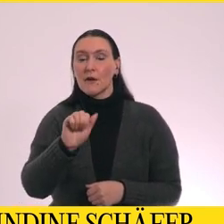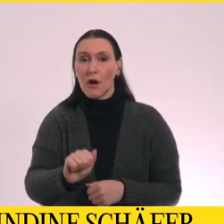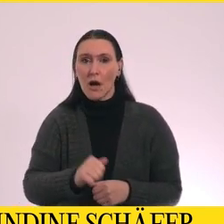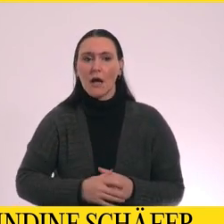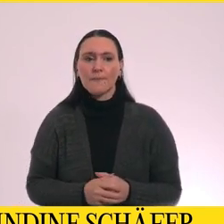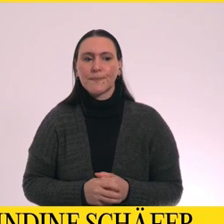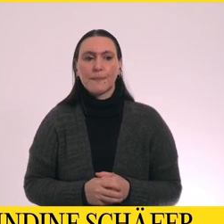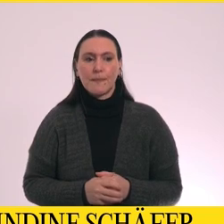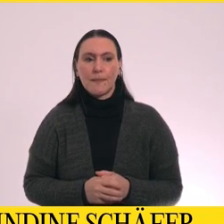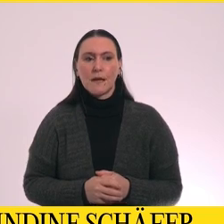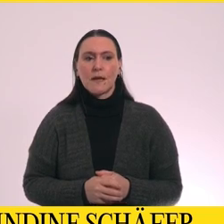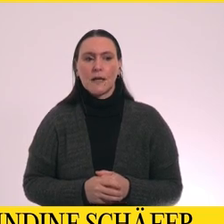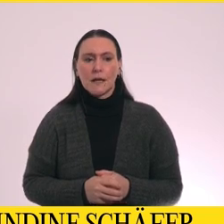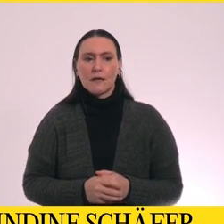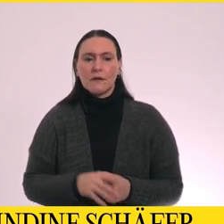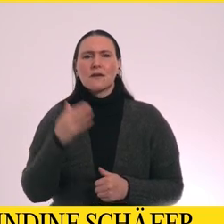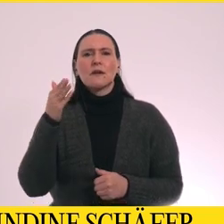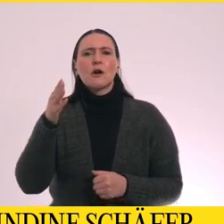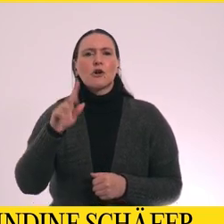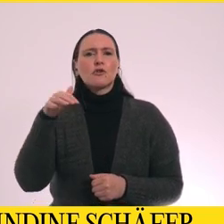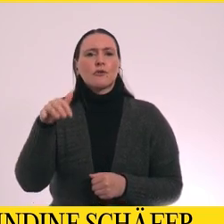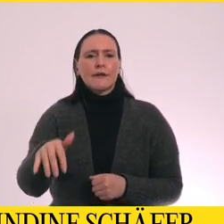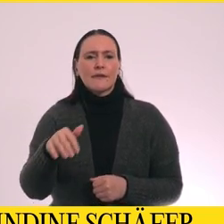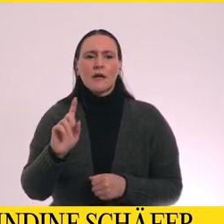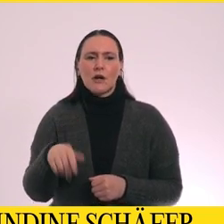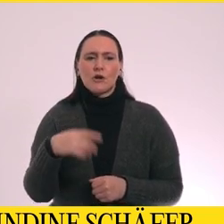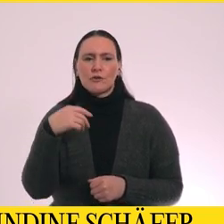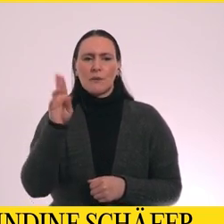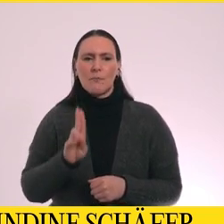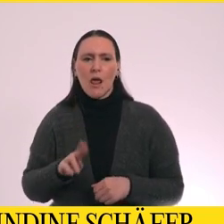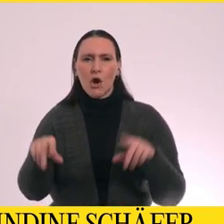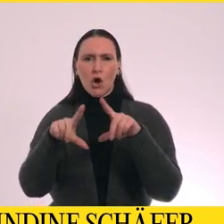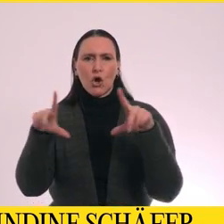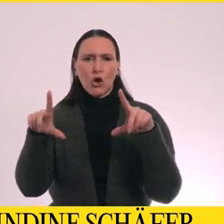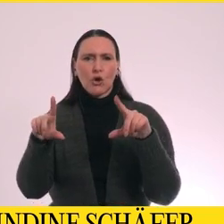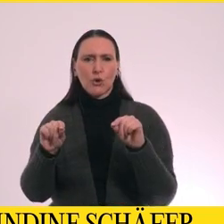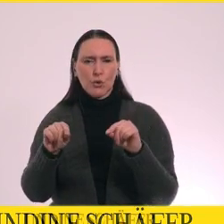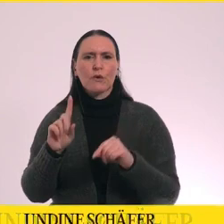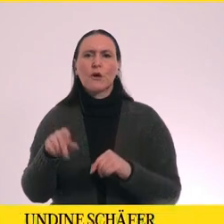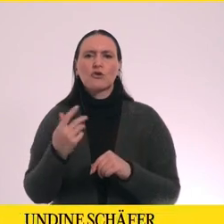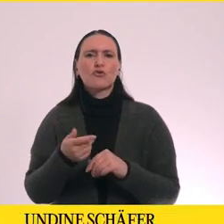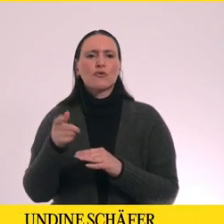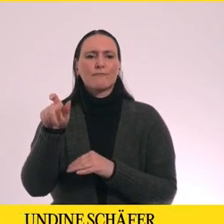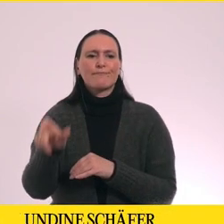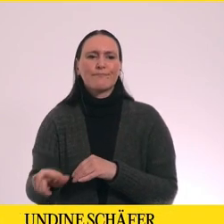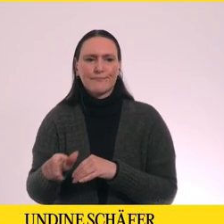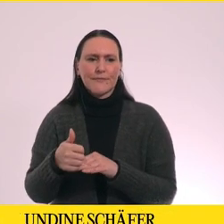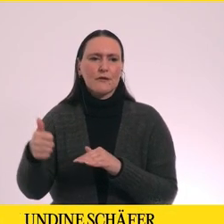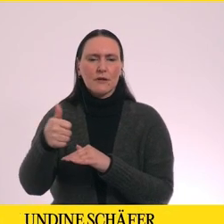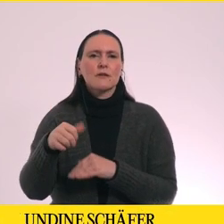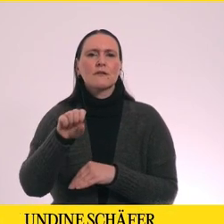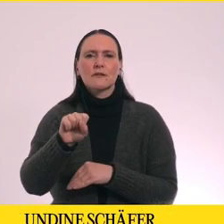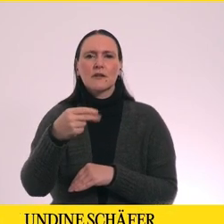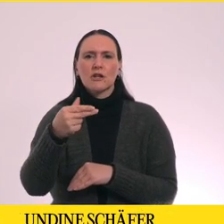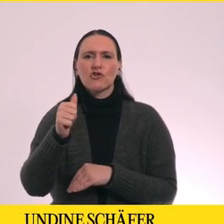which you'll see in the terms of the blue square on the screen. And this is Shakira.